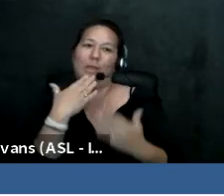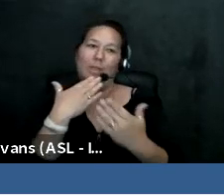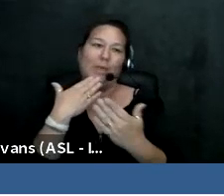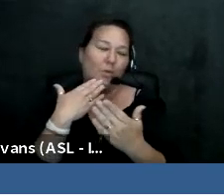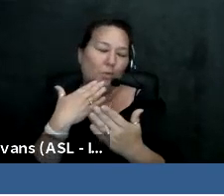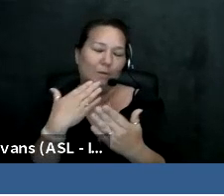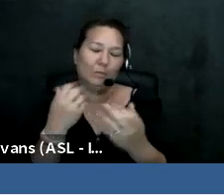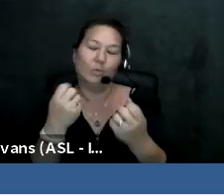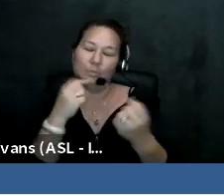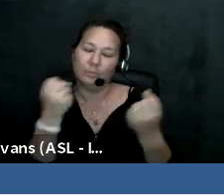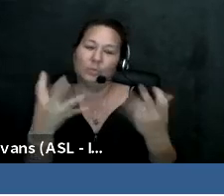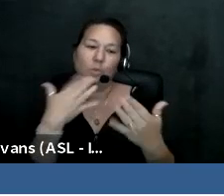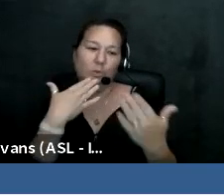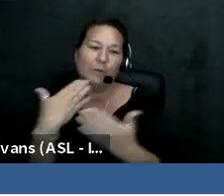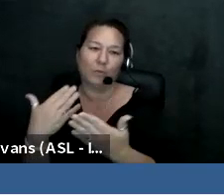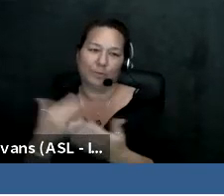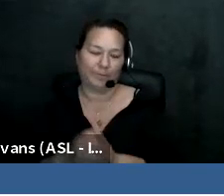for what people have done.